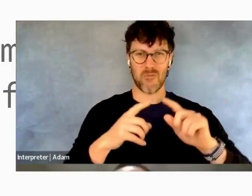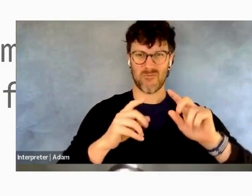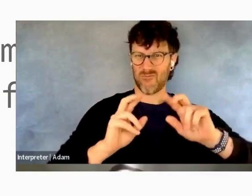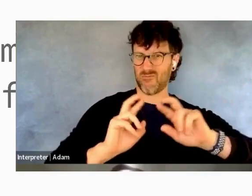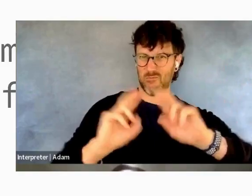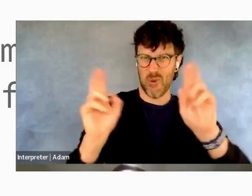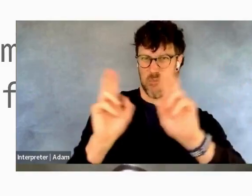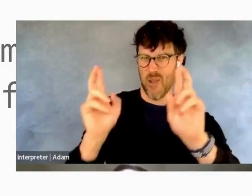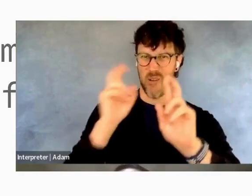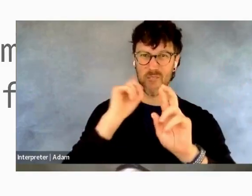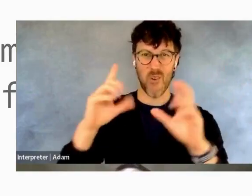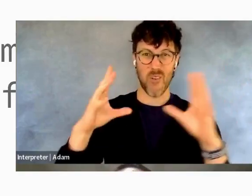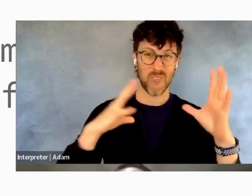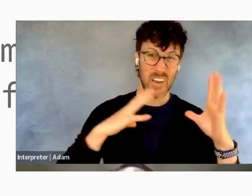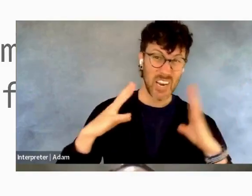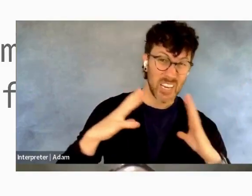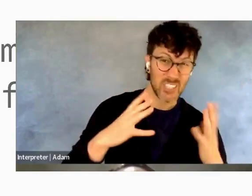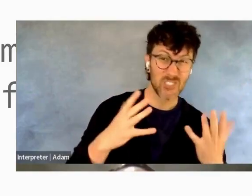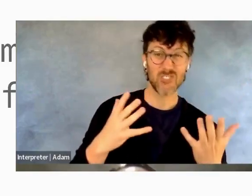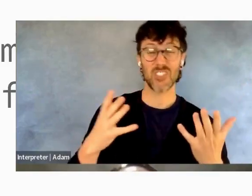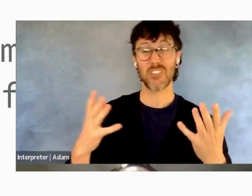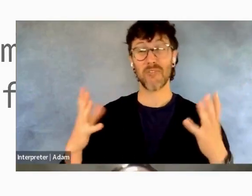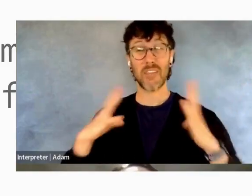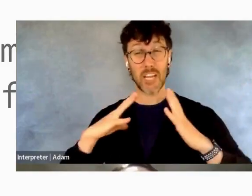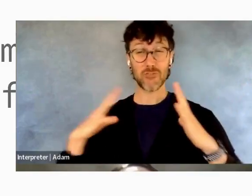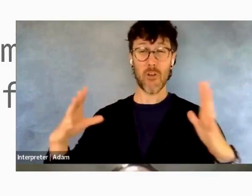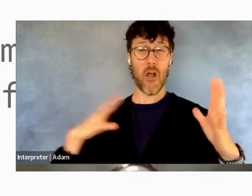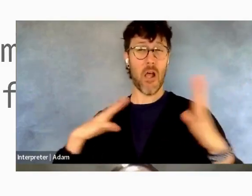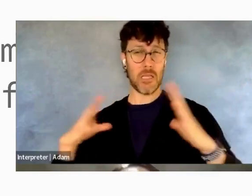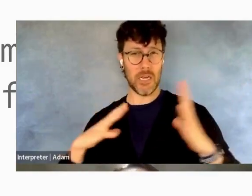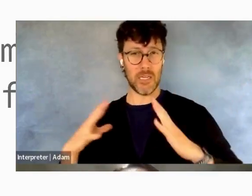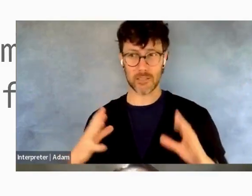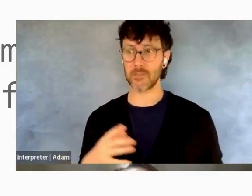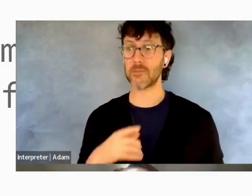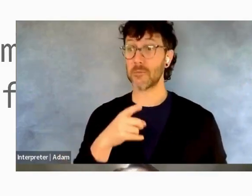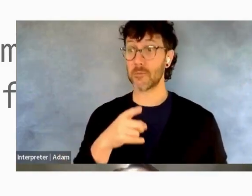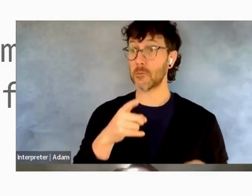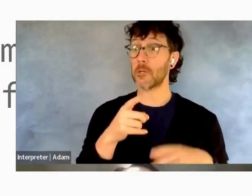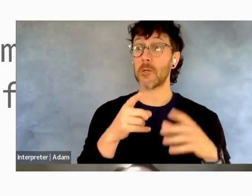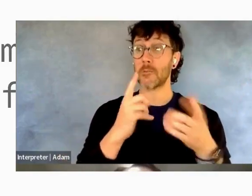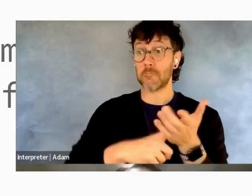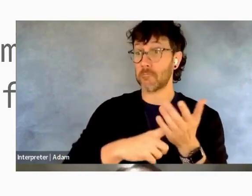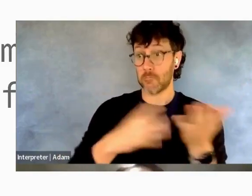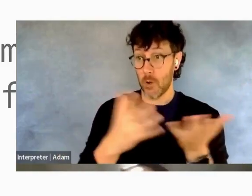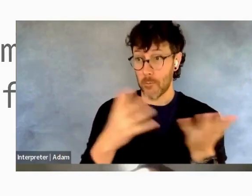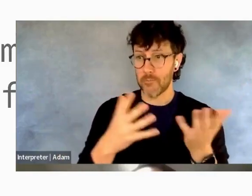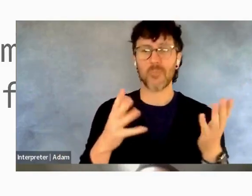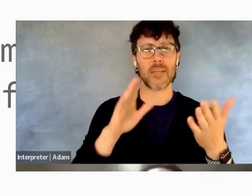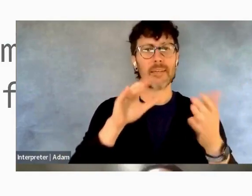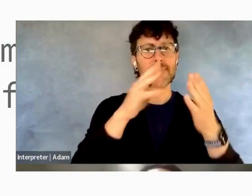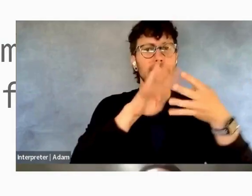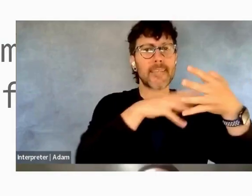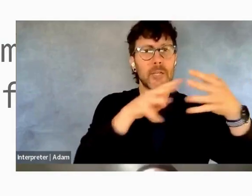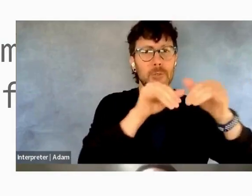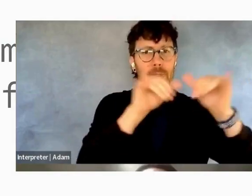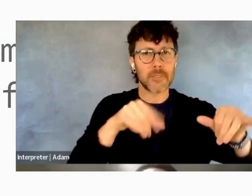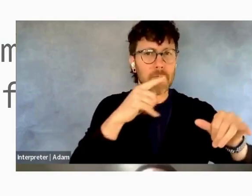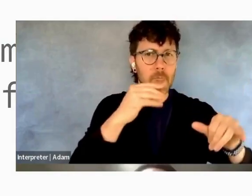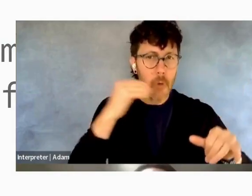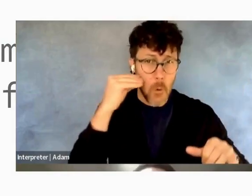So our presentation will cover schedule systems for home, ways to structure